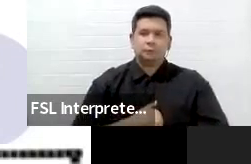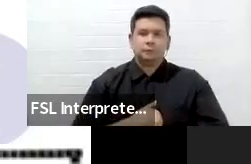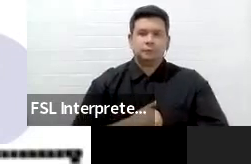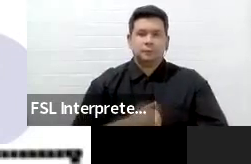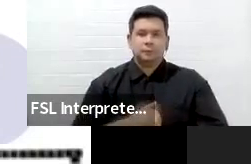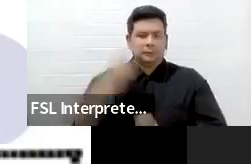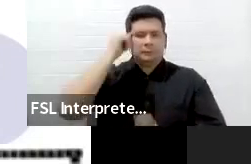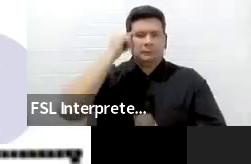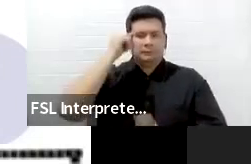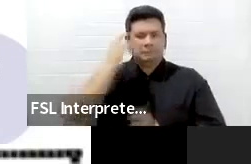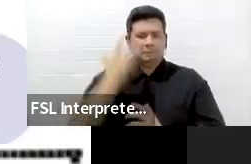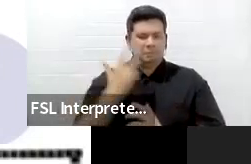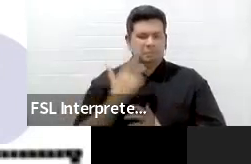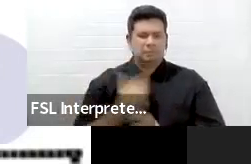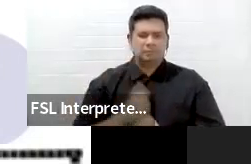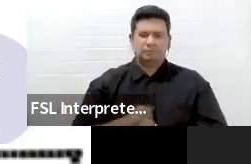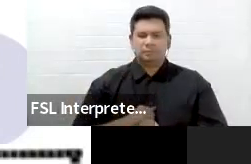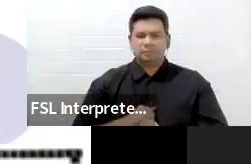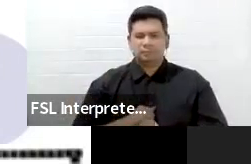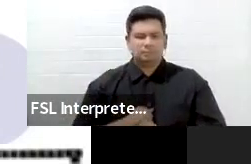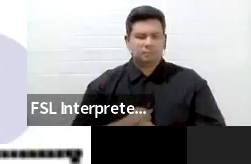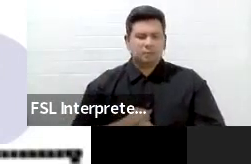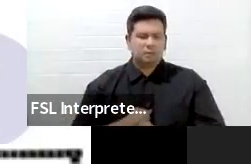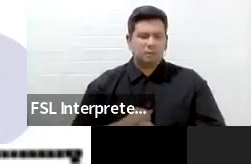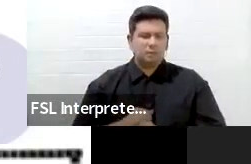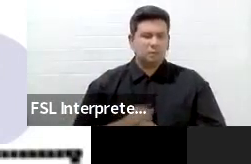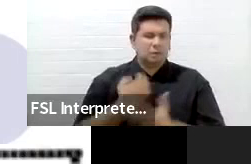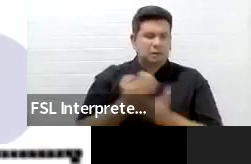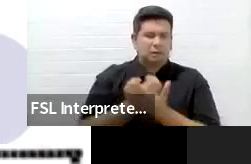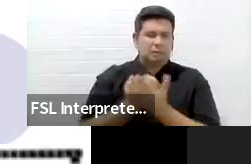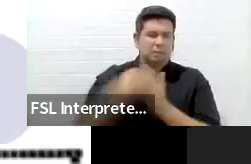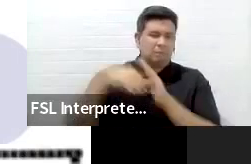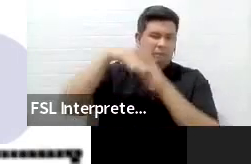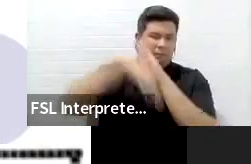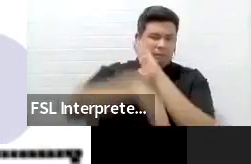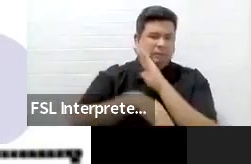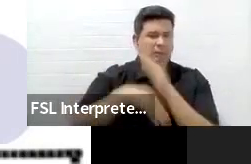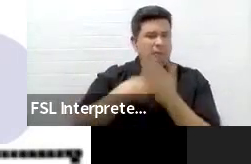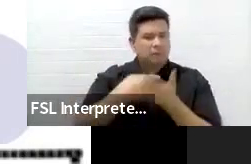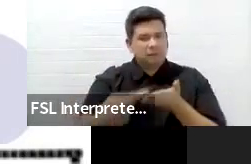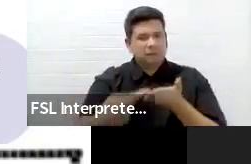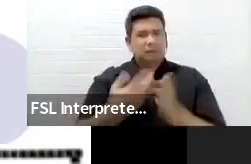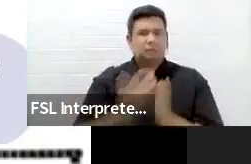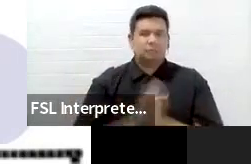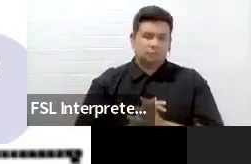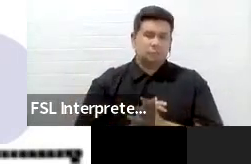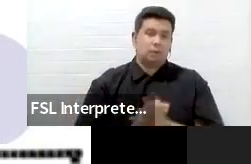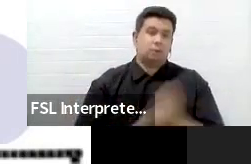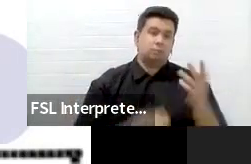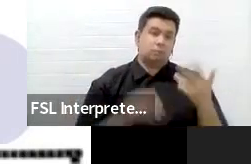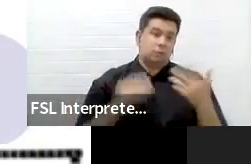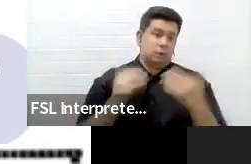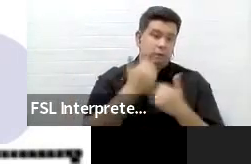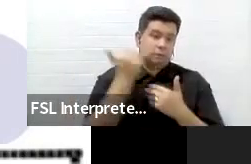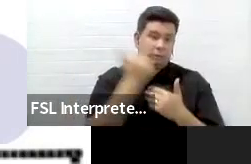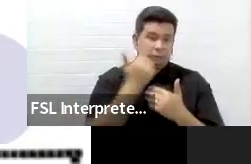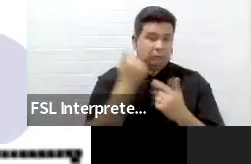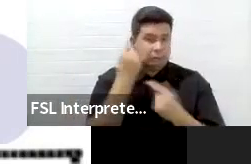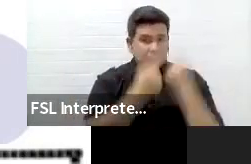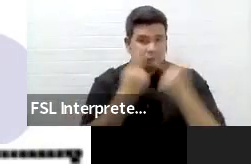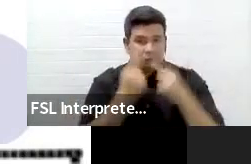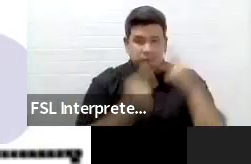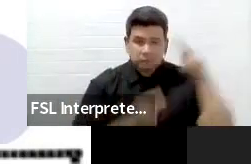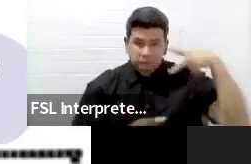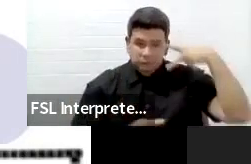not a good deal for their economy. At the same time, the political concerns, particularly for countries in